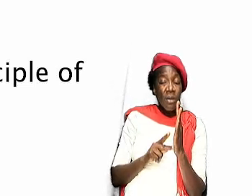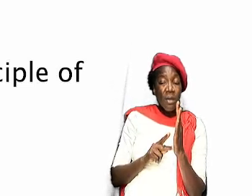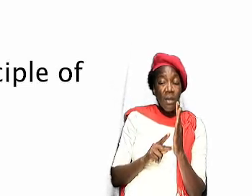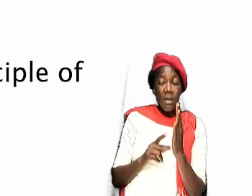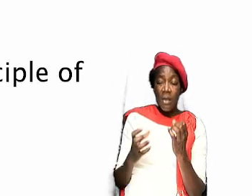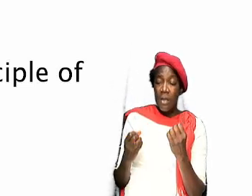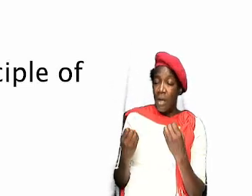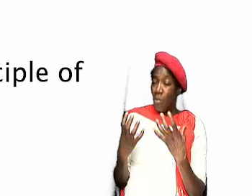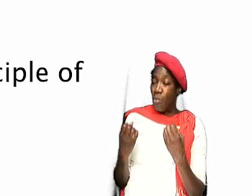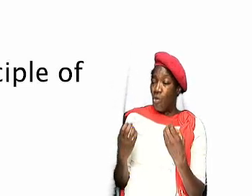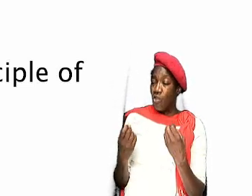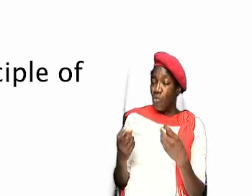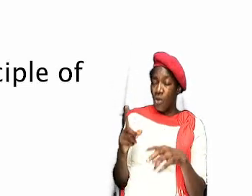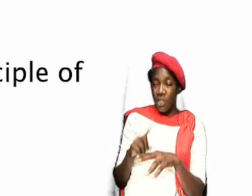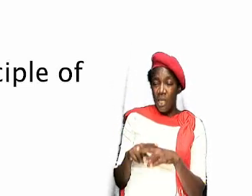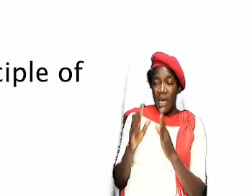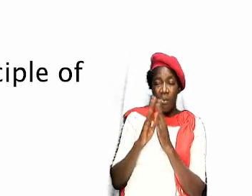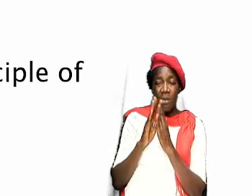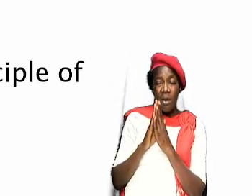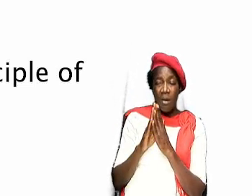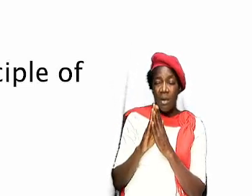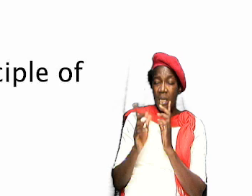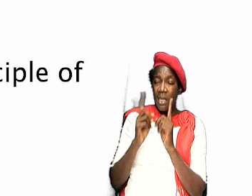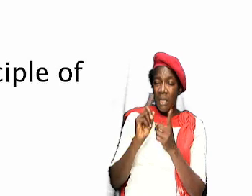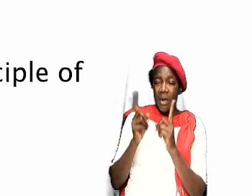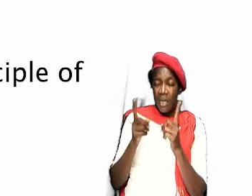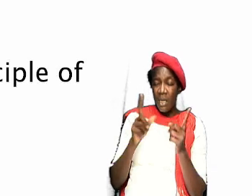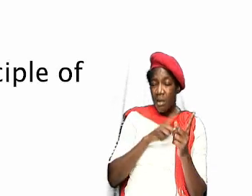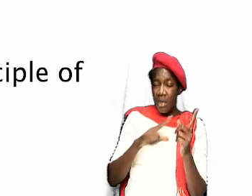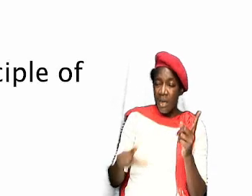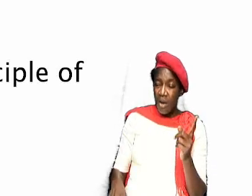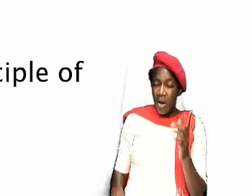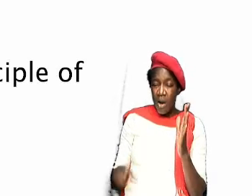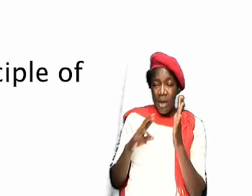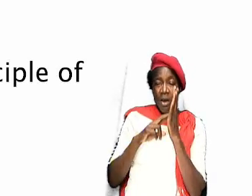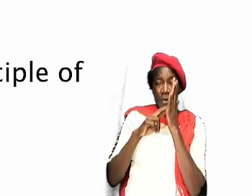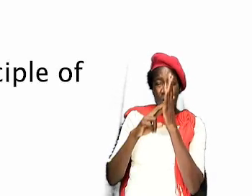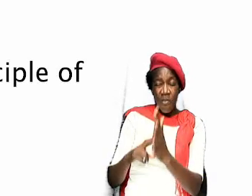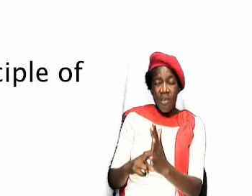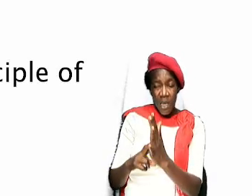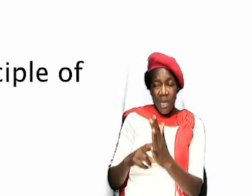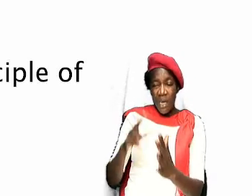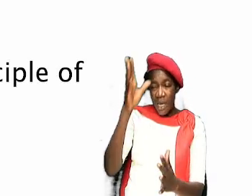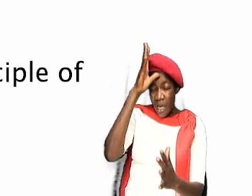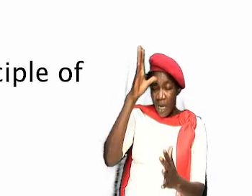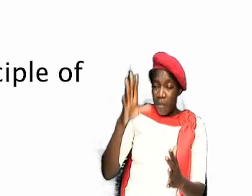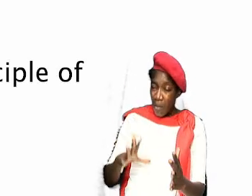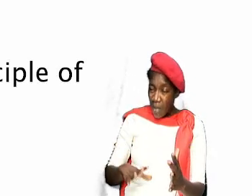inquiry of the Lord, revealed that he was a man of prayer.